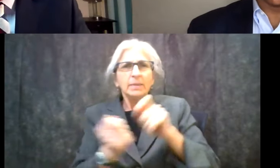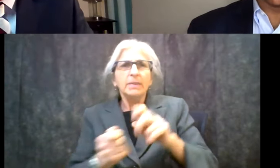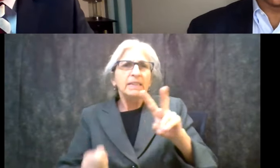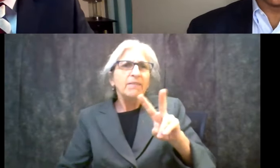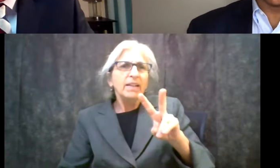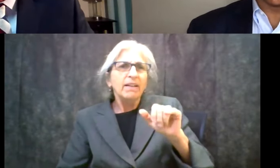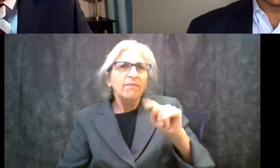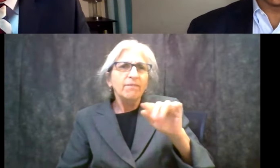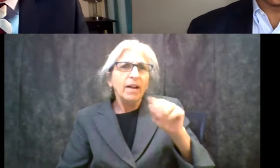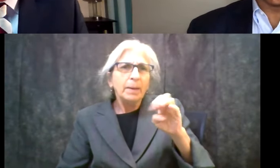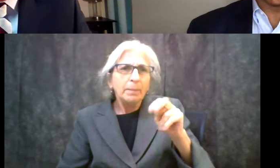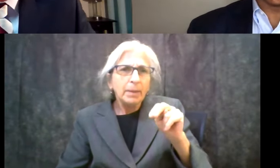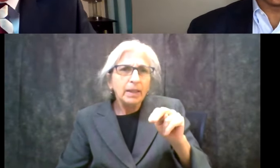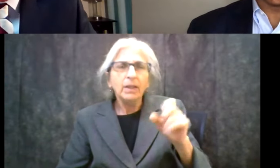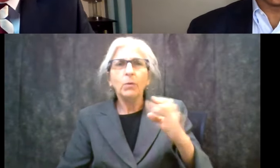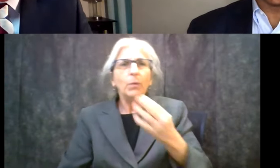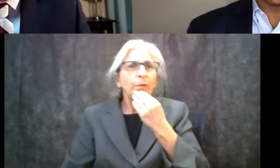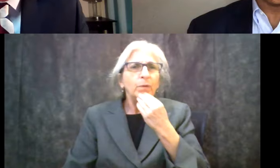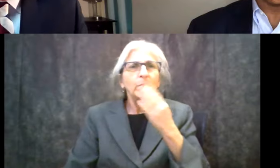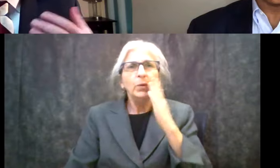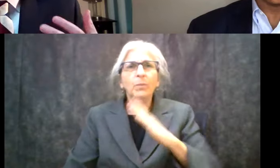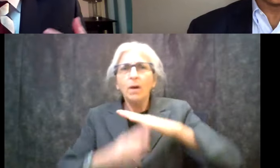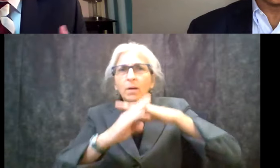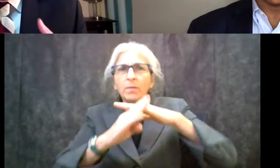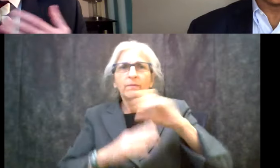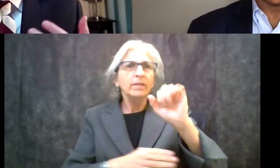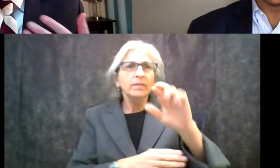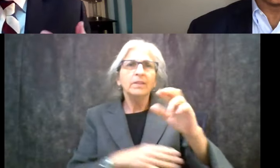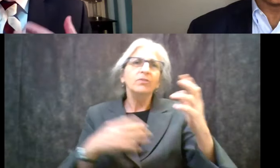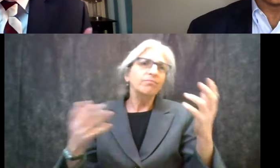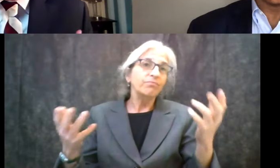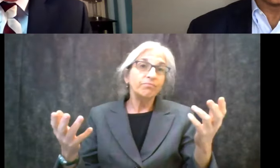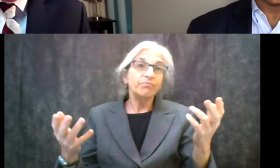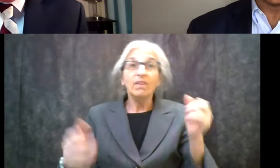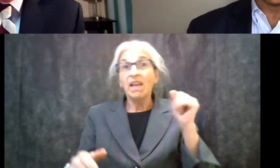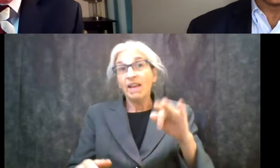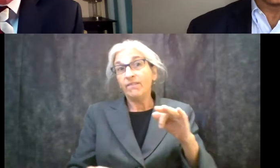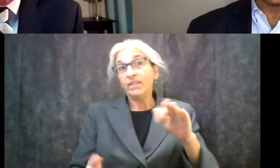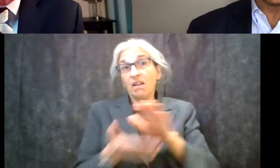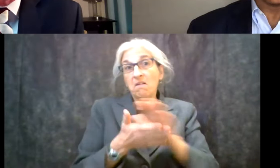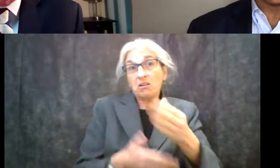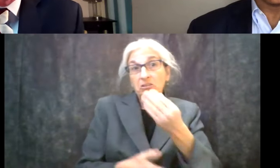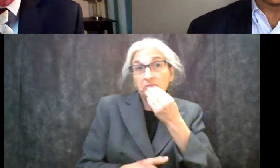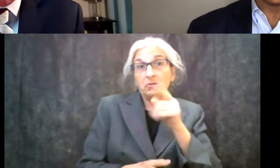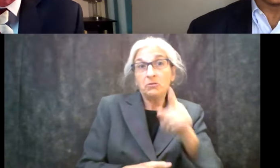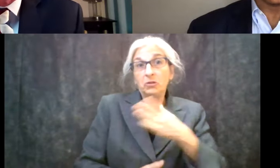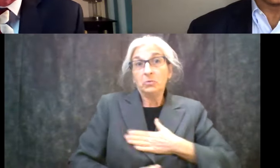prevent cancer? And my general thing I say there is that, you know, if it's a nice food and you like to eat it, and